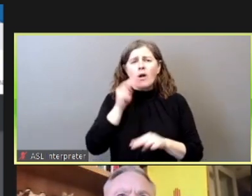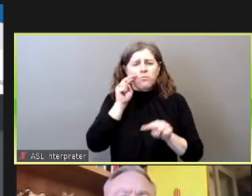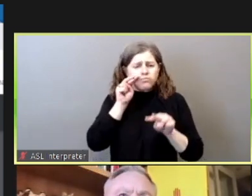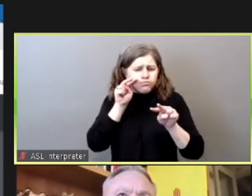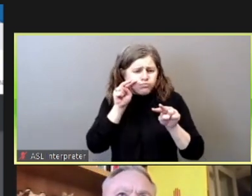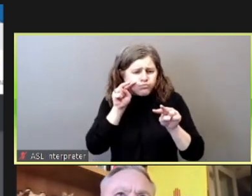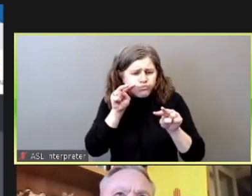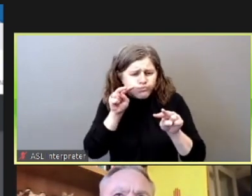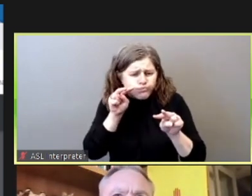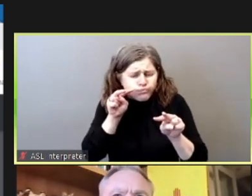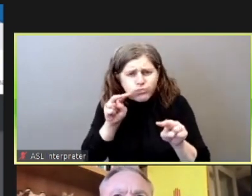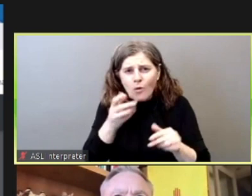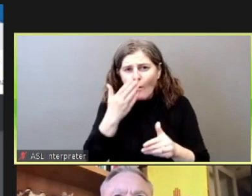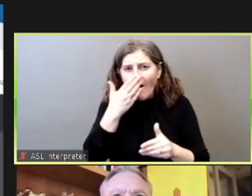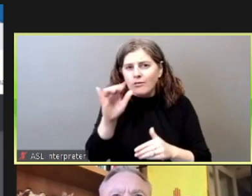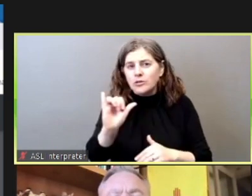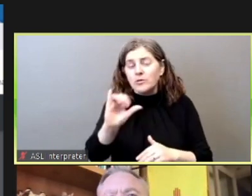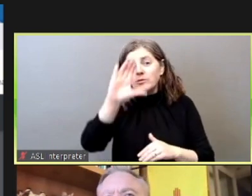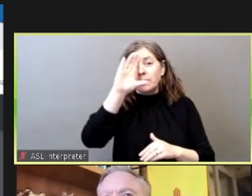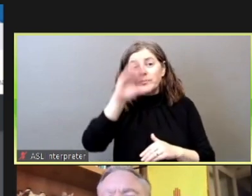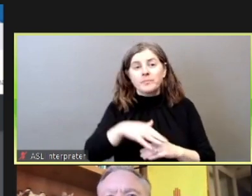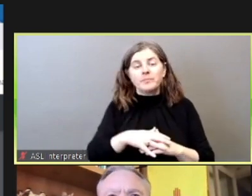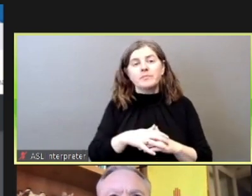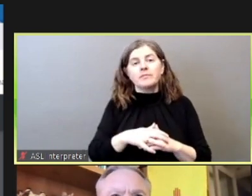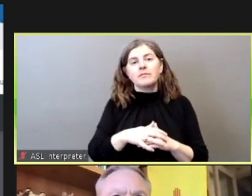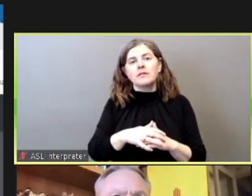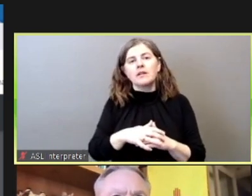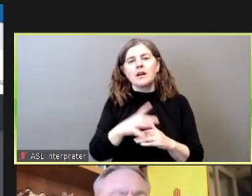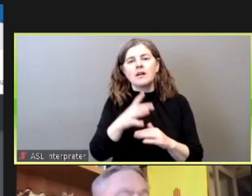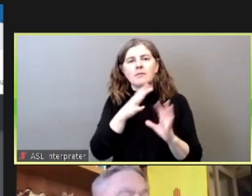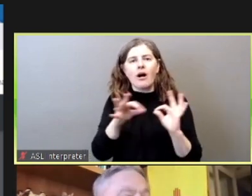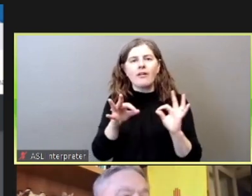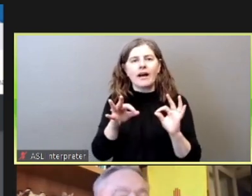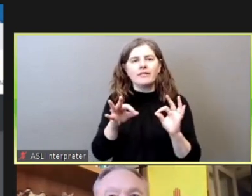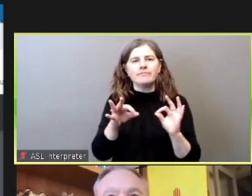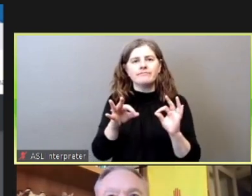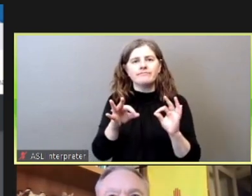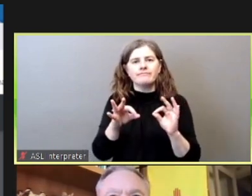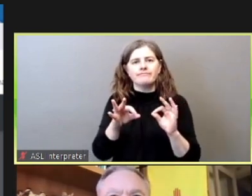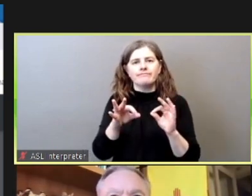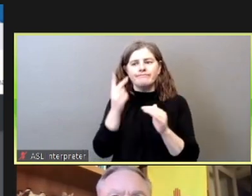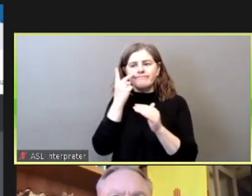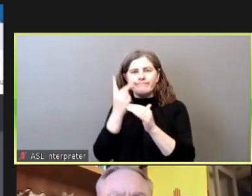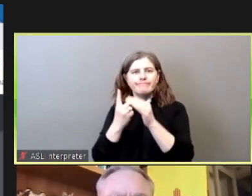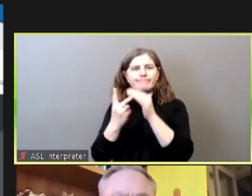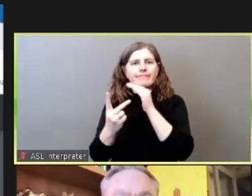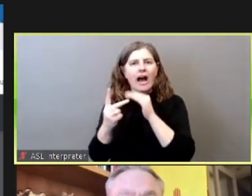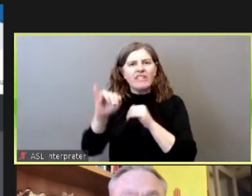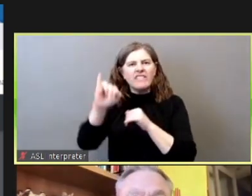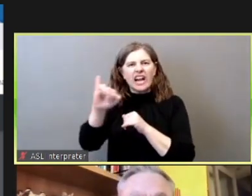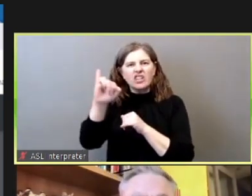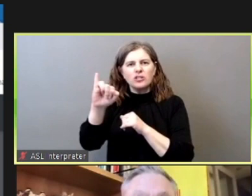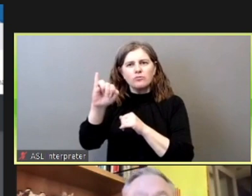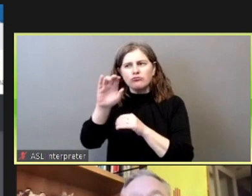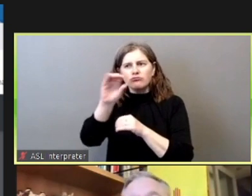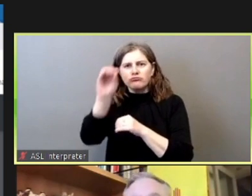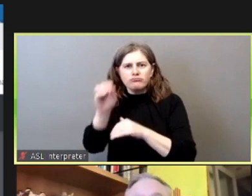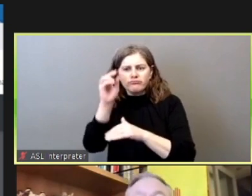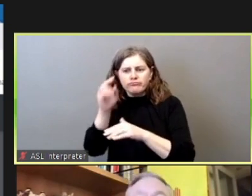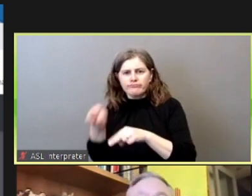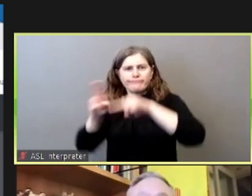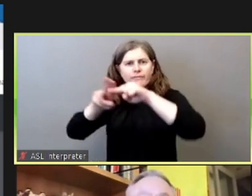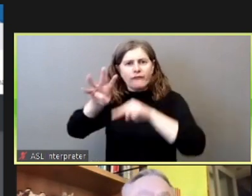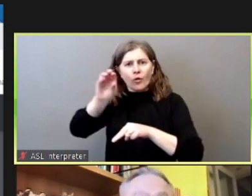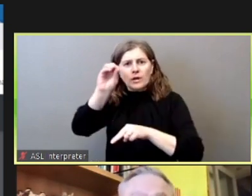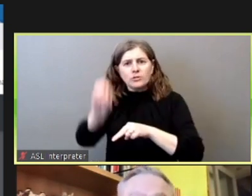closely too. When I talked about, this force of infection being predicted to go up by 40% as people get out